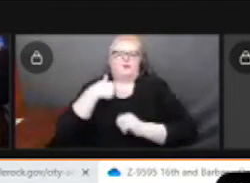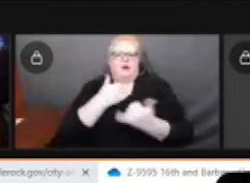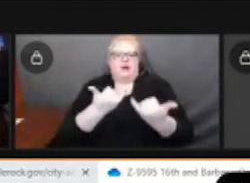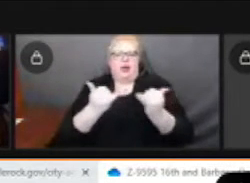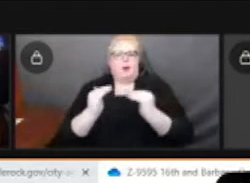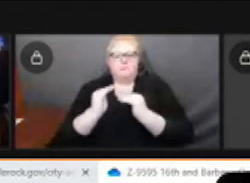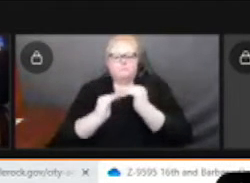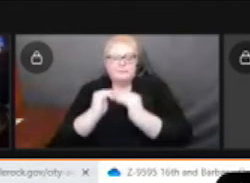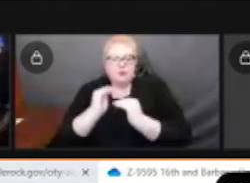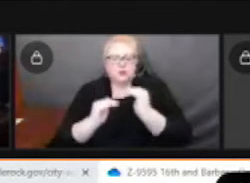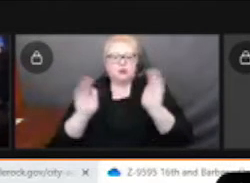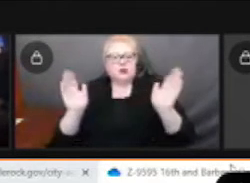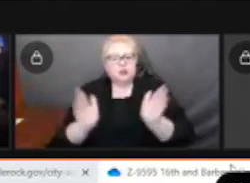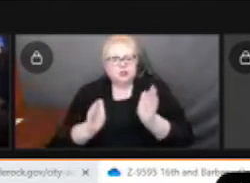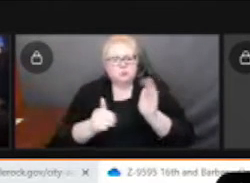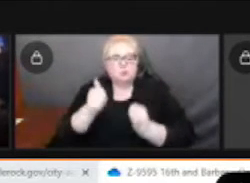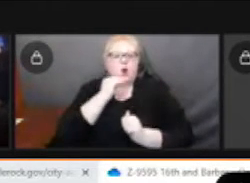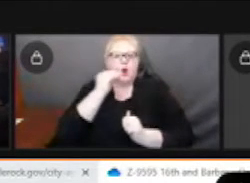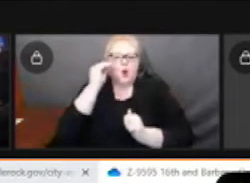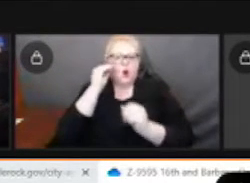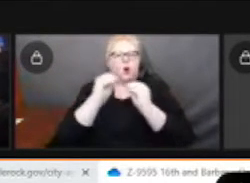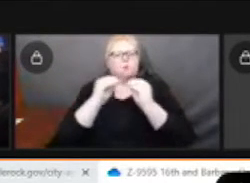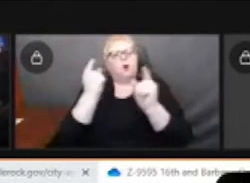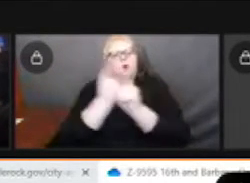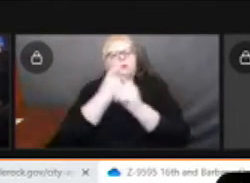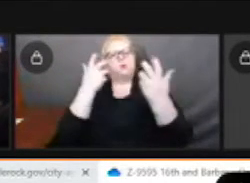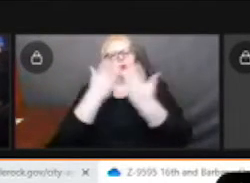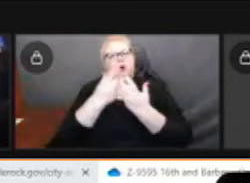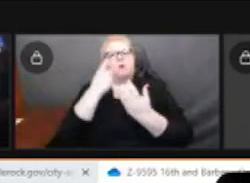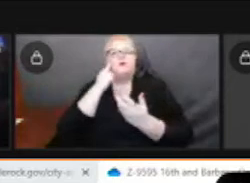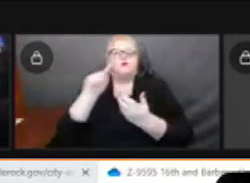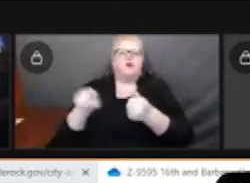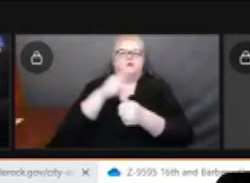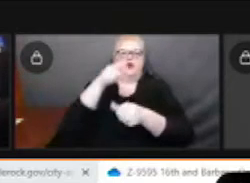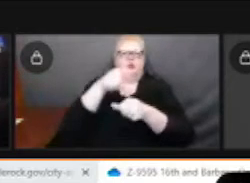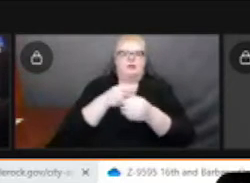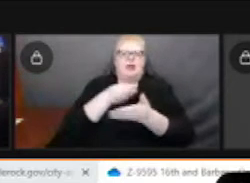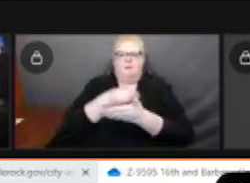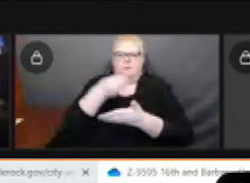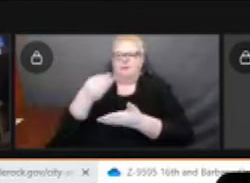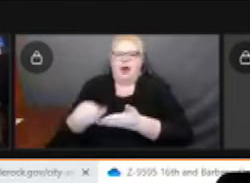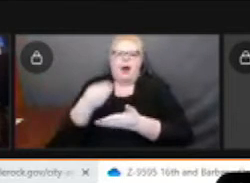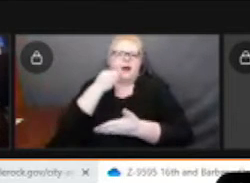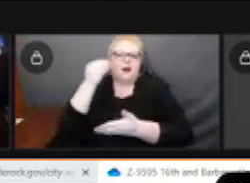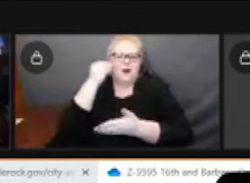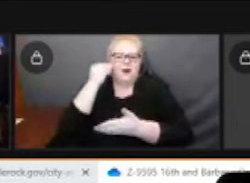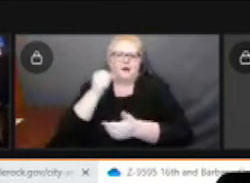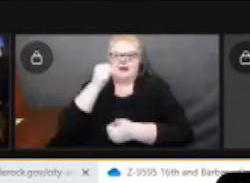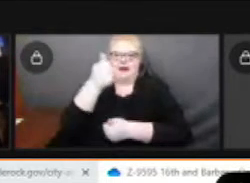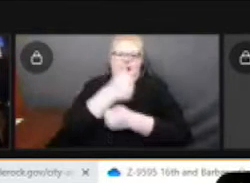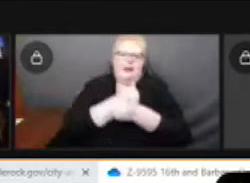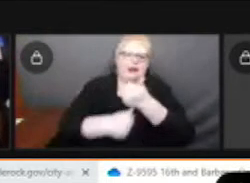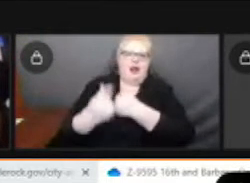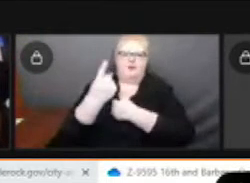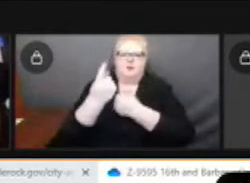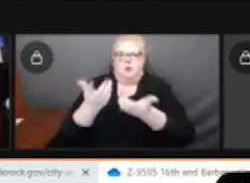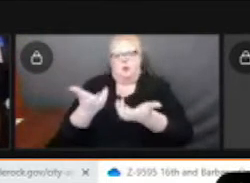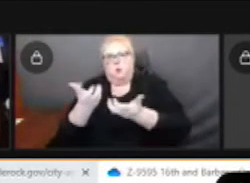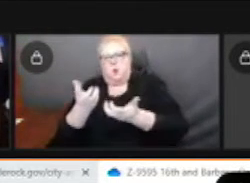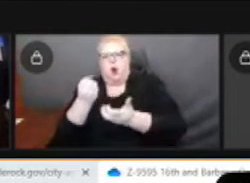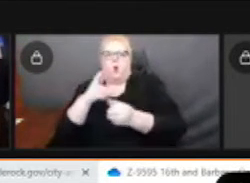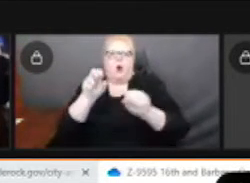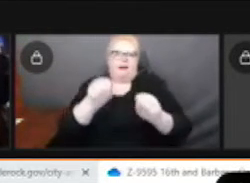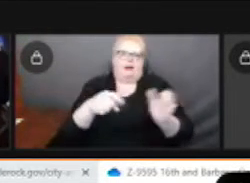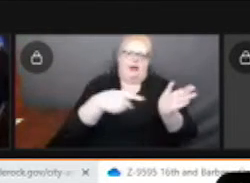that are more appropriate for first-time home buyers. Not everybody can wants or can afford your